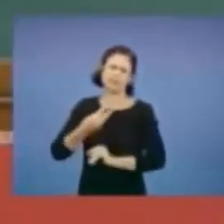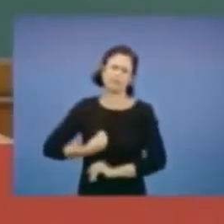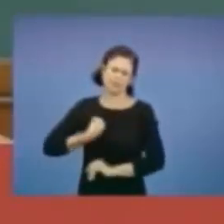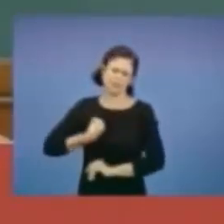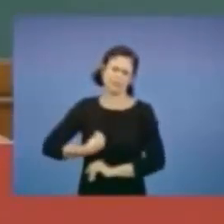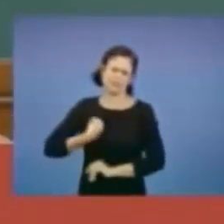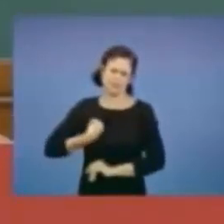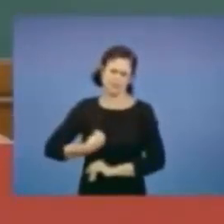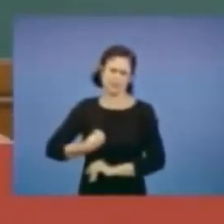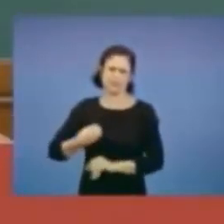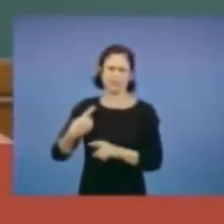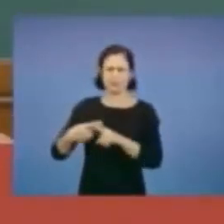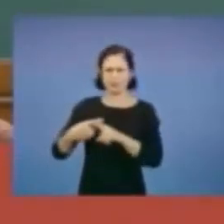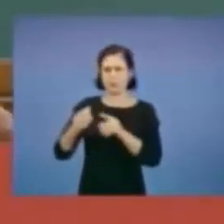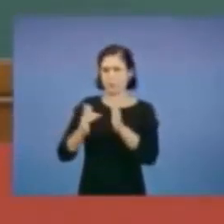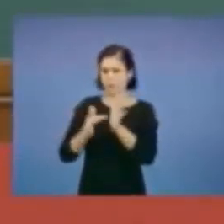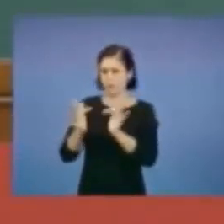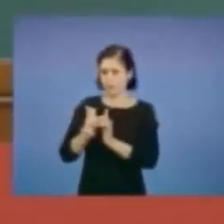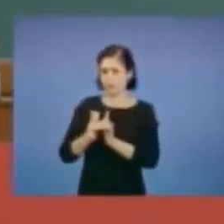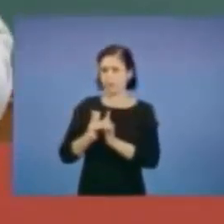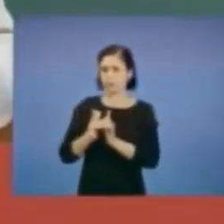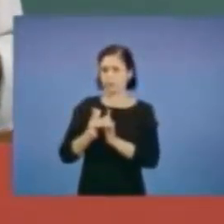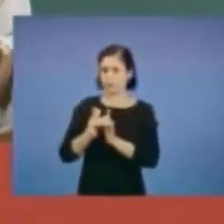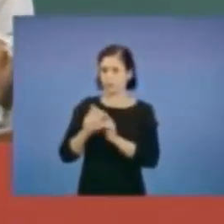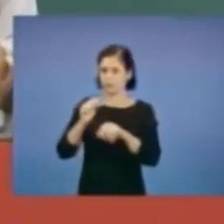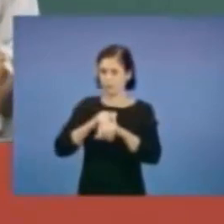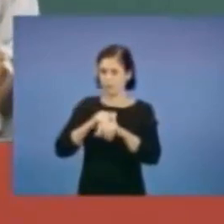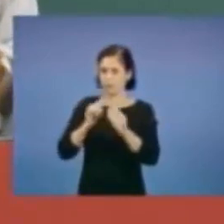participate. Because when Jesus went to Calvary,